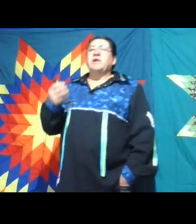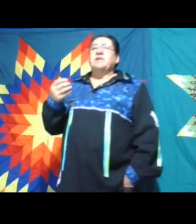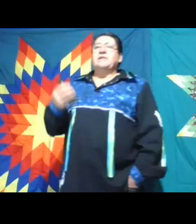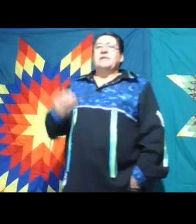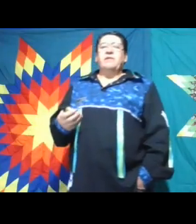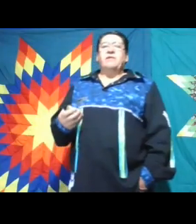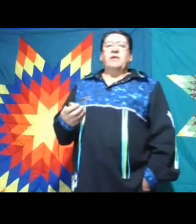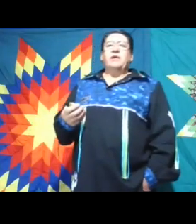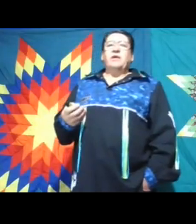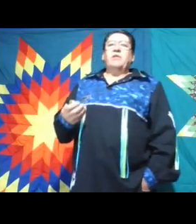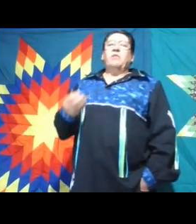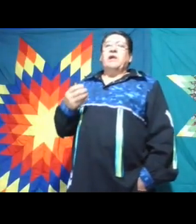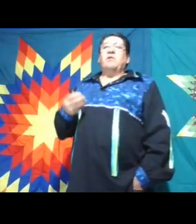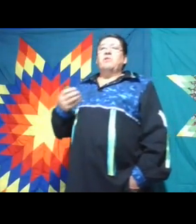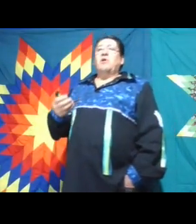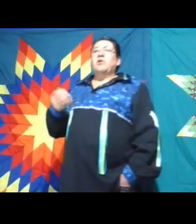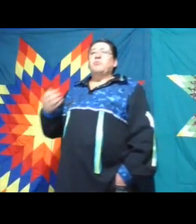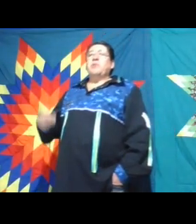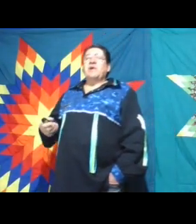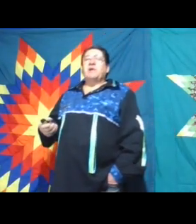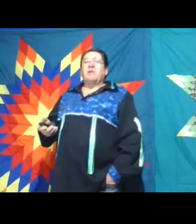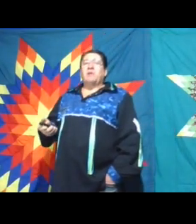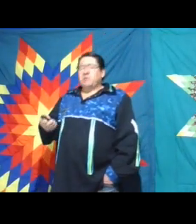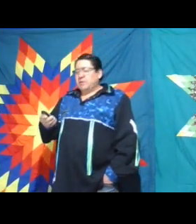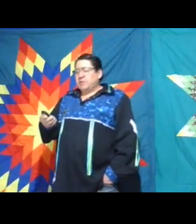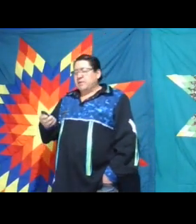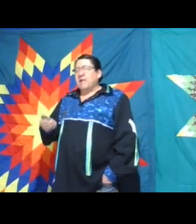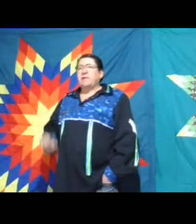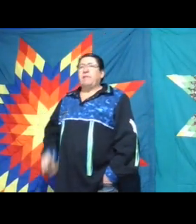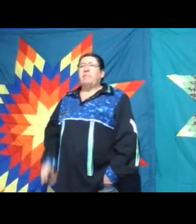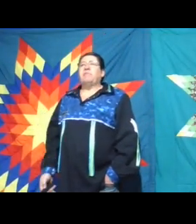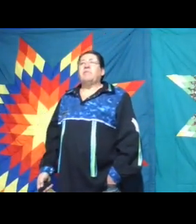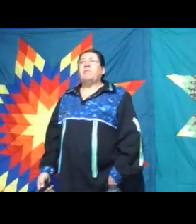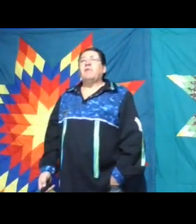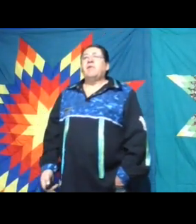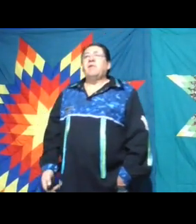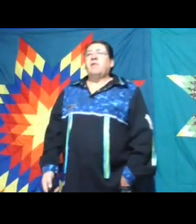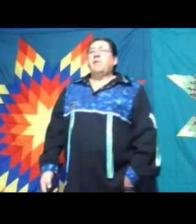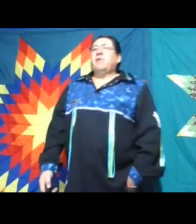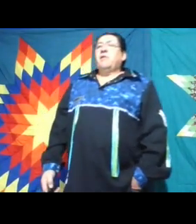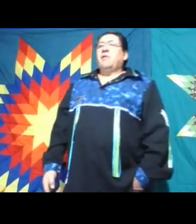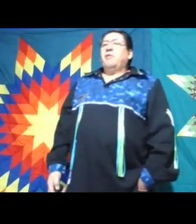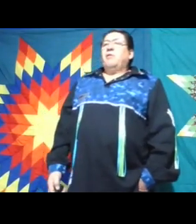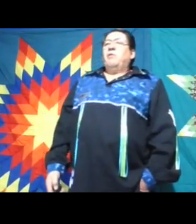cultural considerate. We can no longer be culturally insensitive.